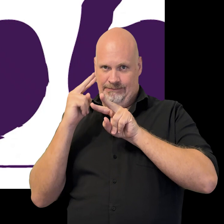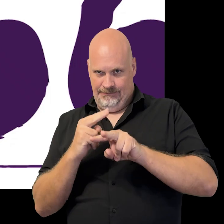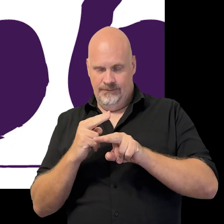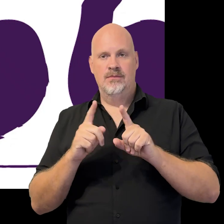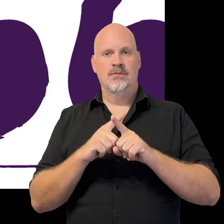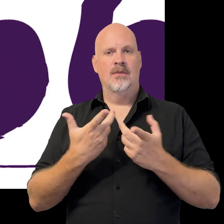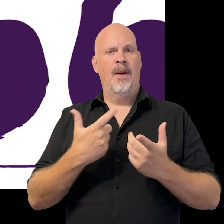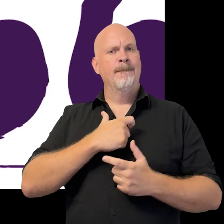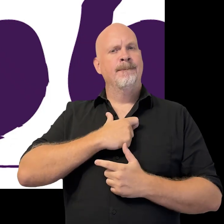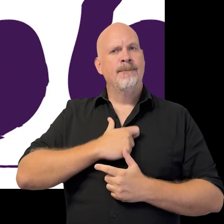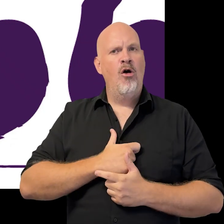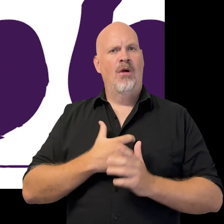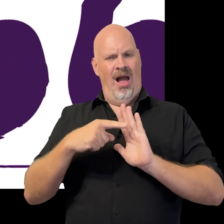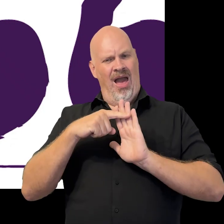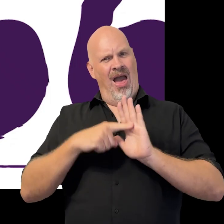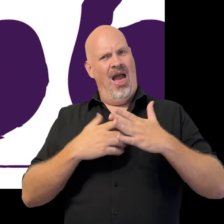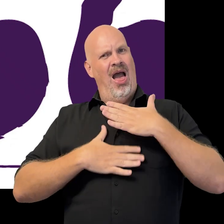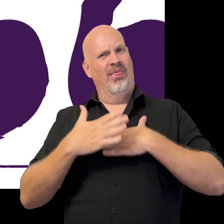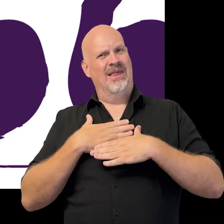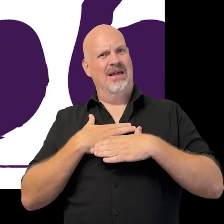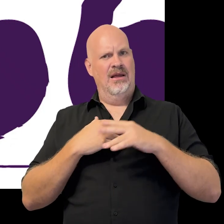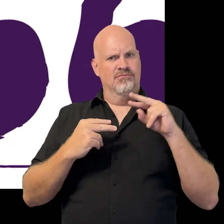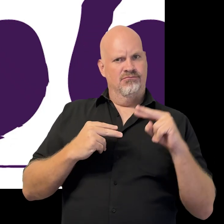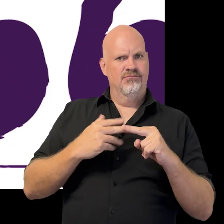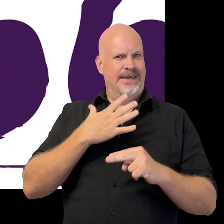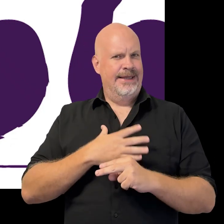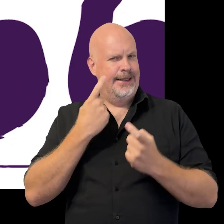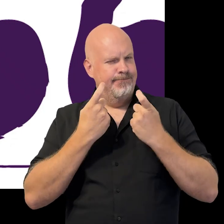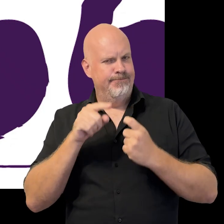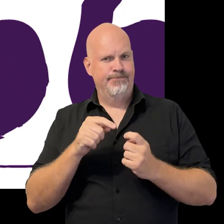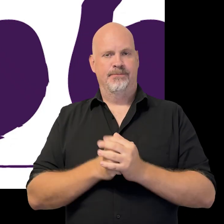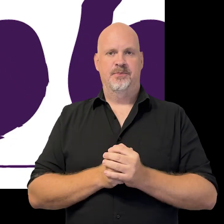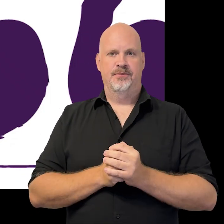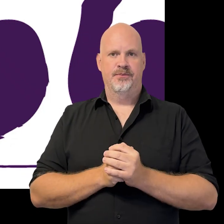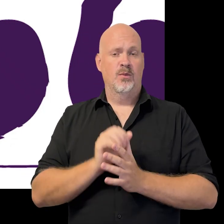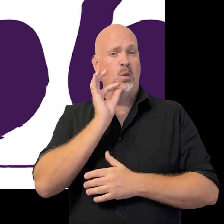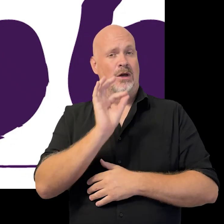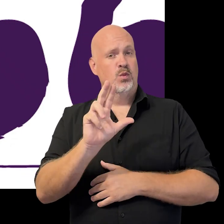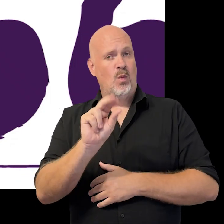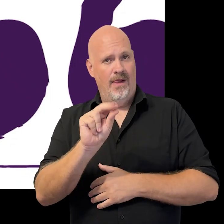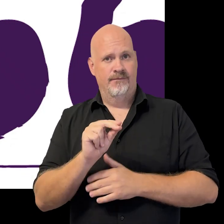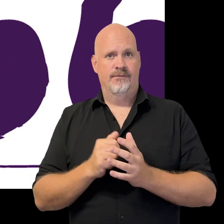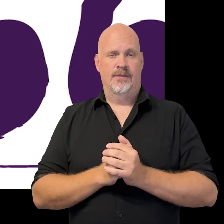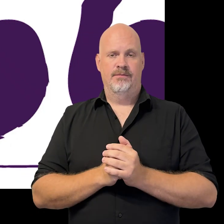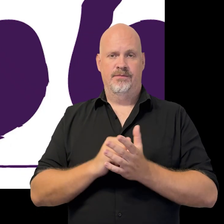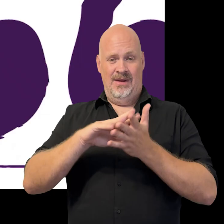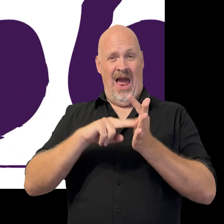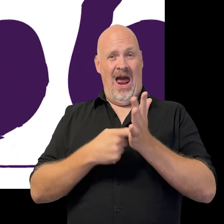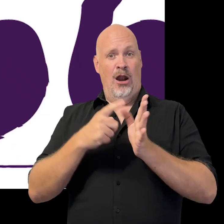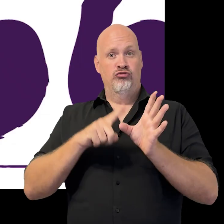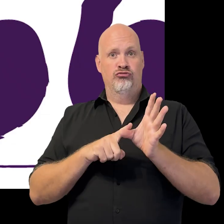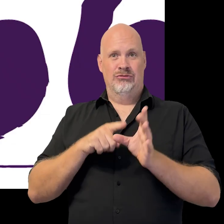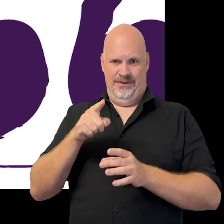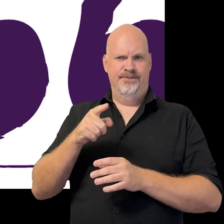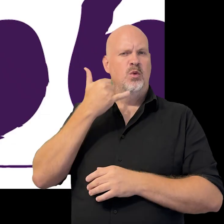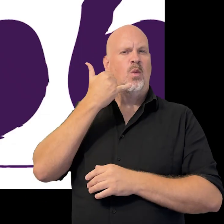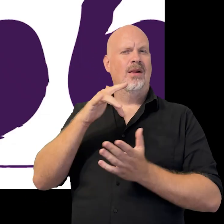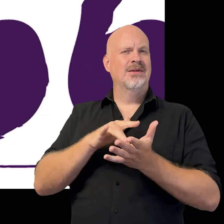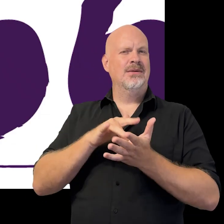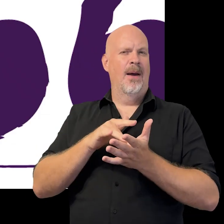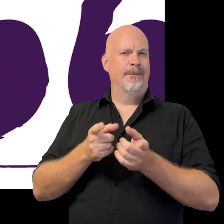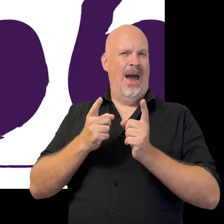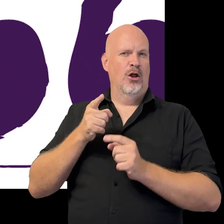And then, having completed your literature review, you then need to develop some research questions. Now, these